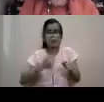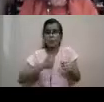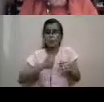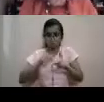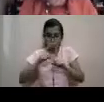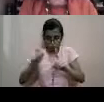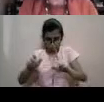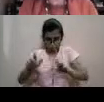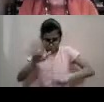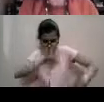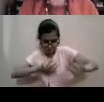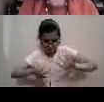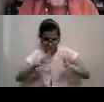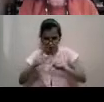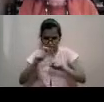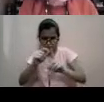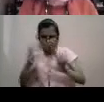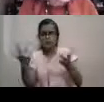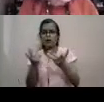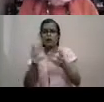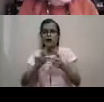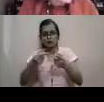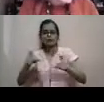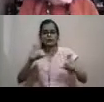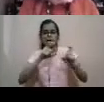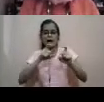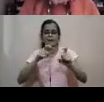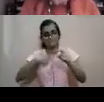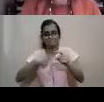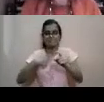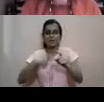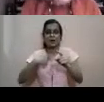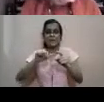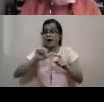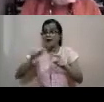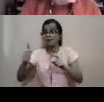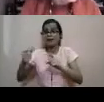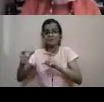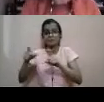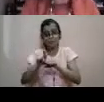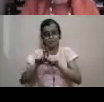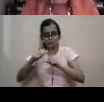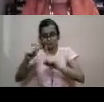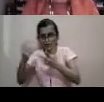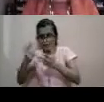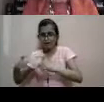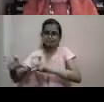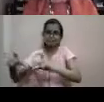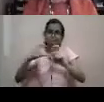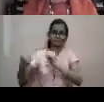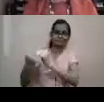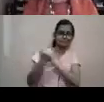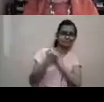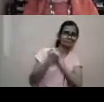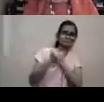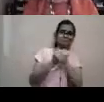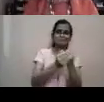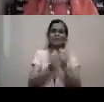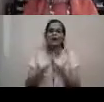is taken up as care by the other. To bring the point home, consider the following